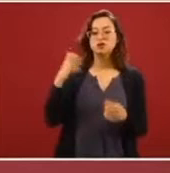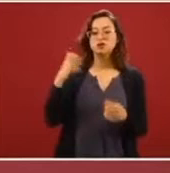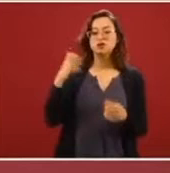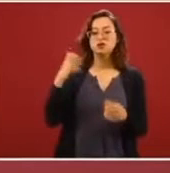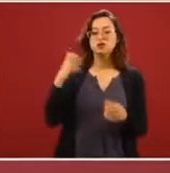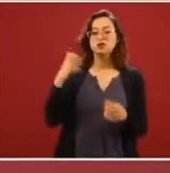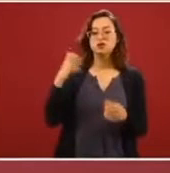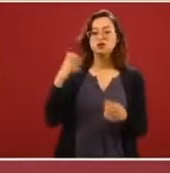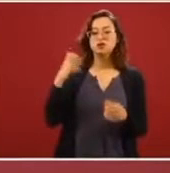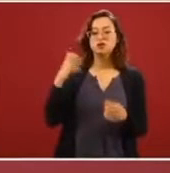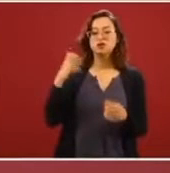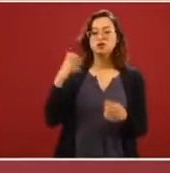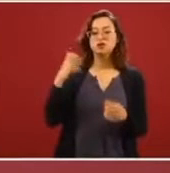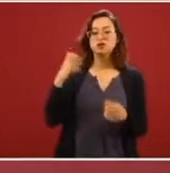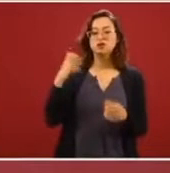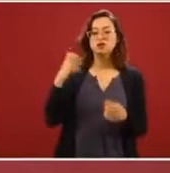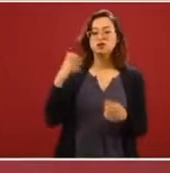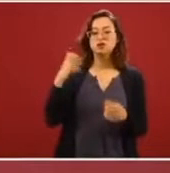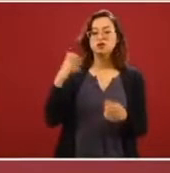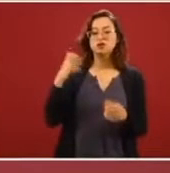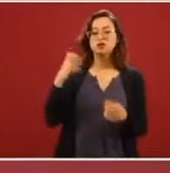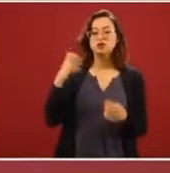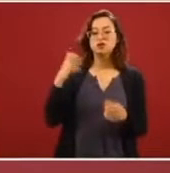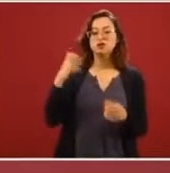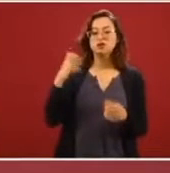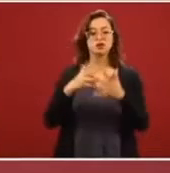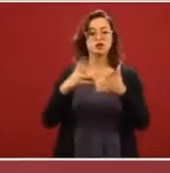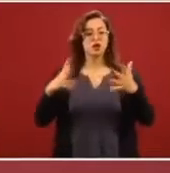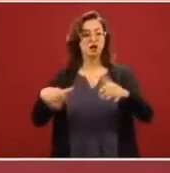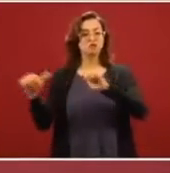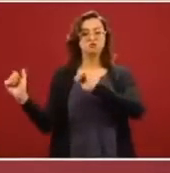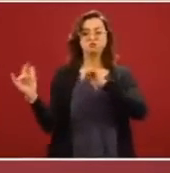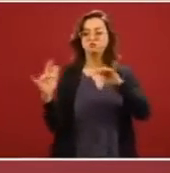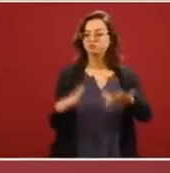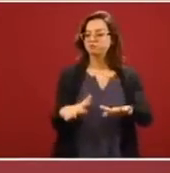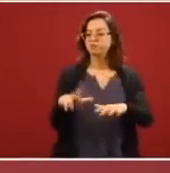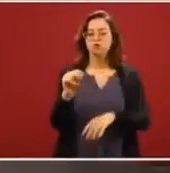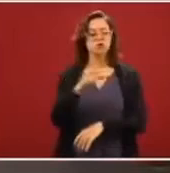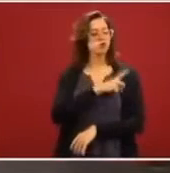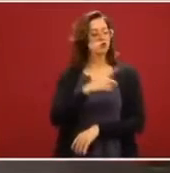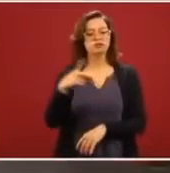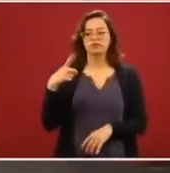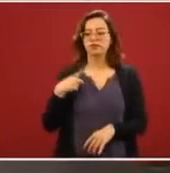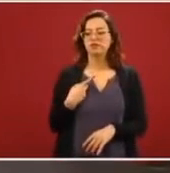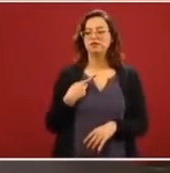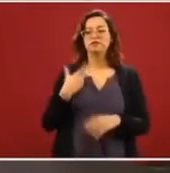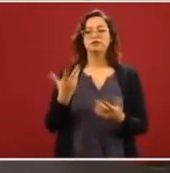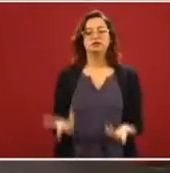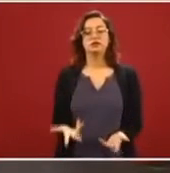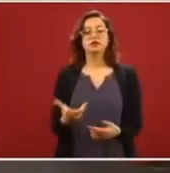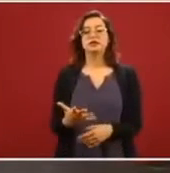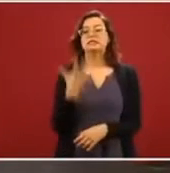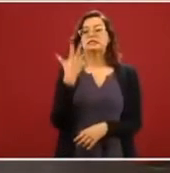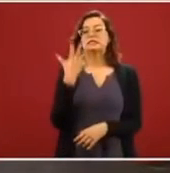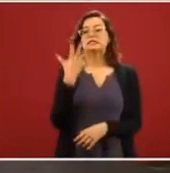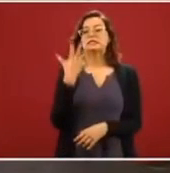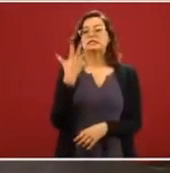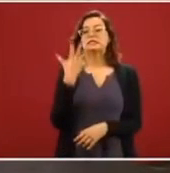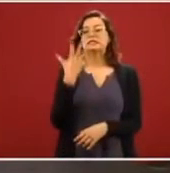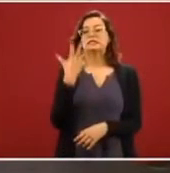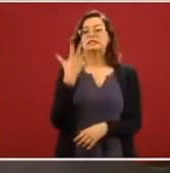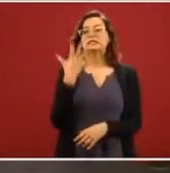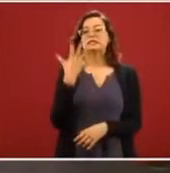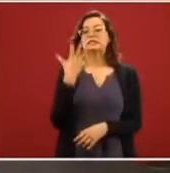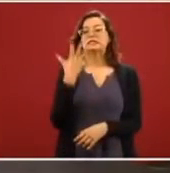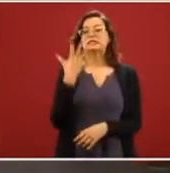have a high concentration or massive concentration, que se ha puesto el punto de corte en 5,000 o más personas, which